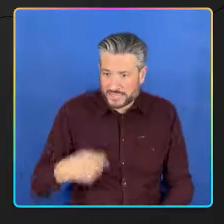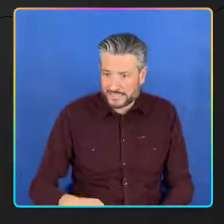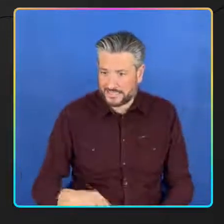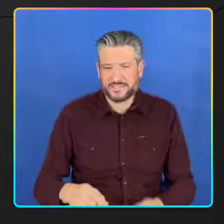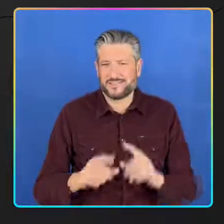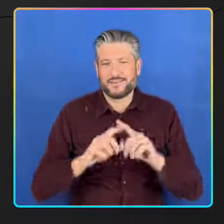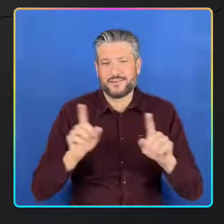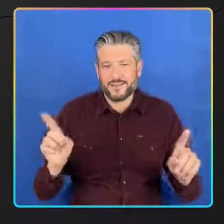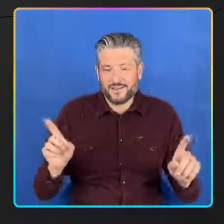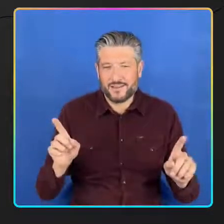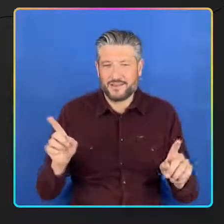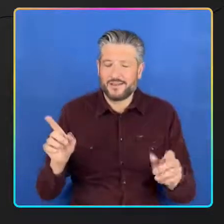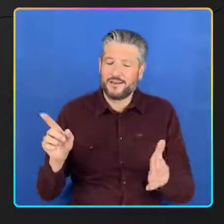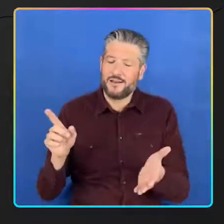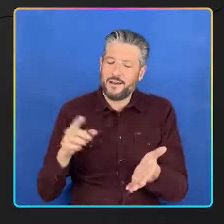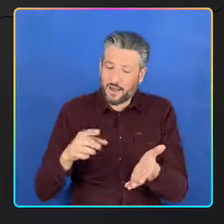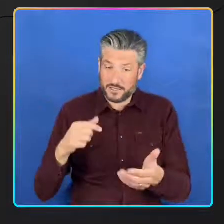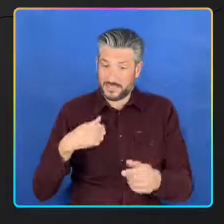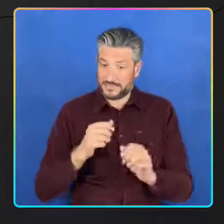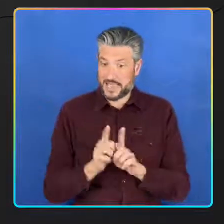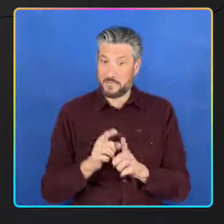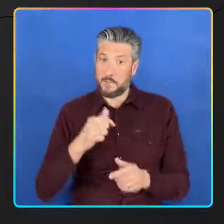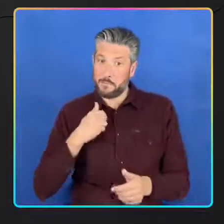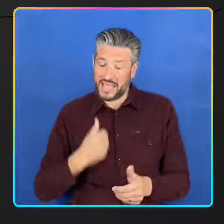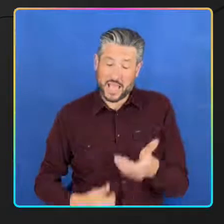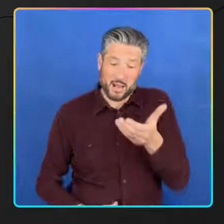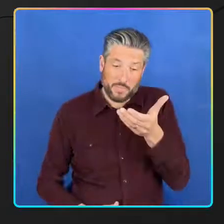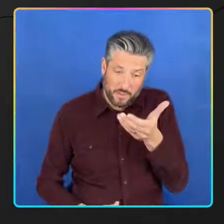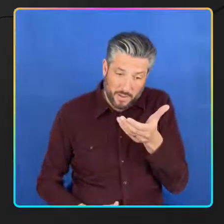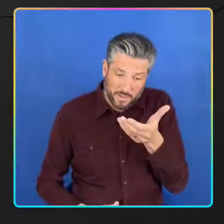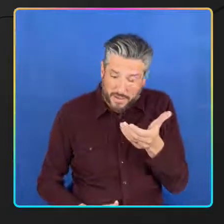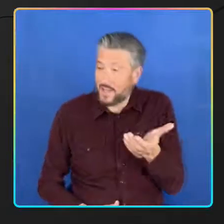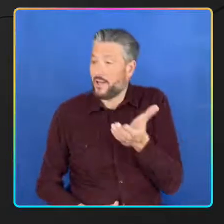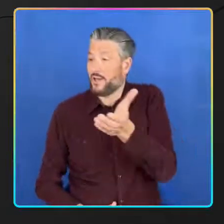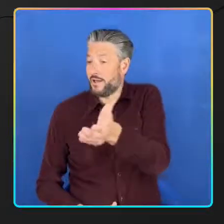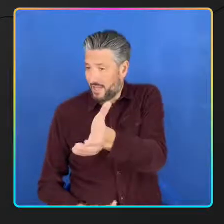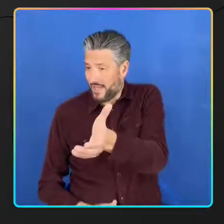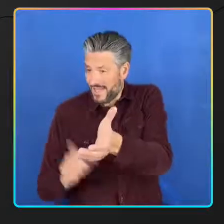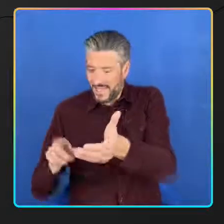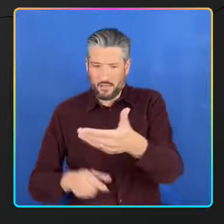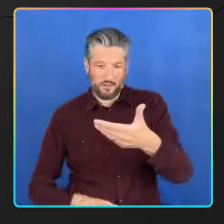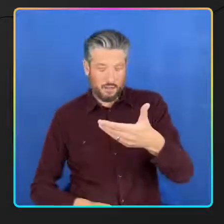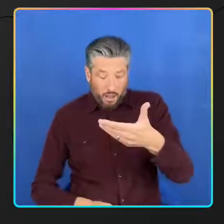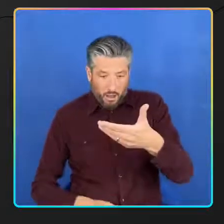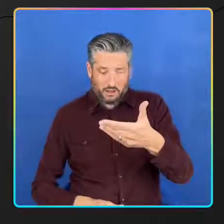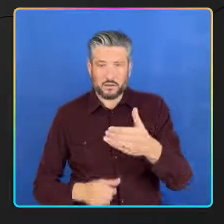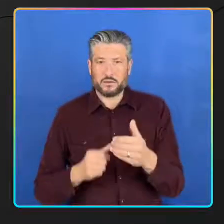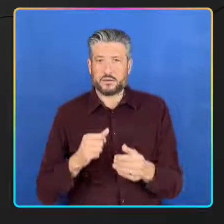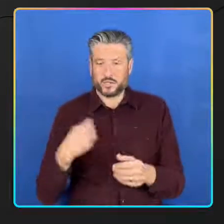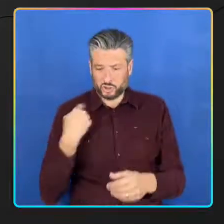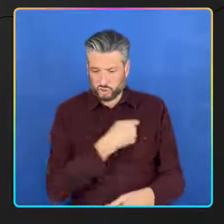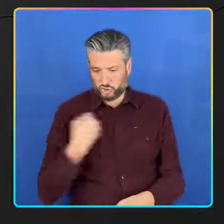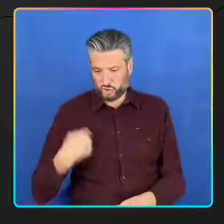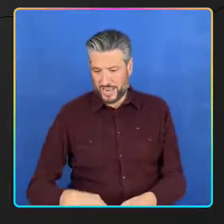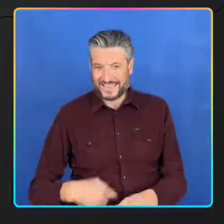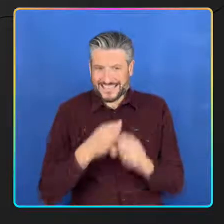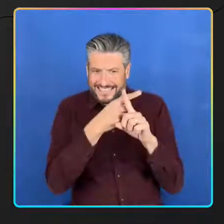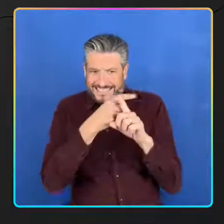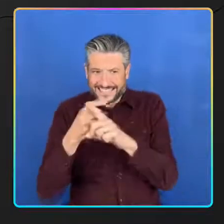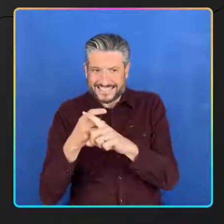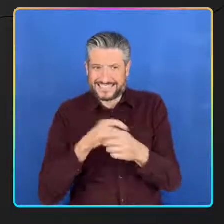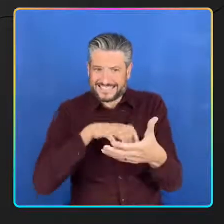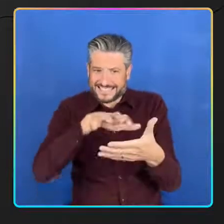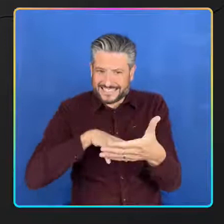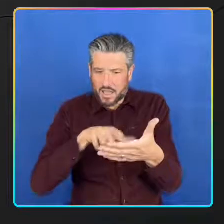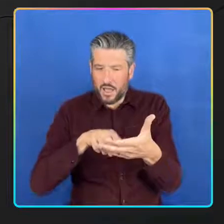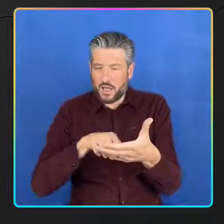him the Chinese characters, which he understood a lot better than my very poor Chinese. And at that moment, I just had this kind of realization of like,